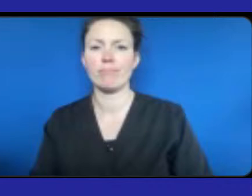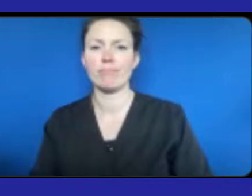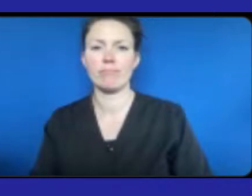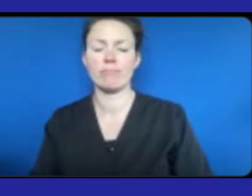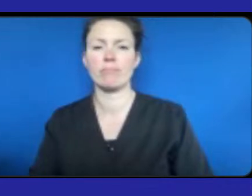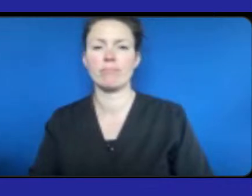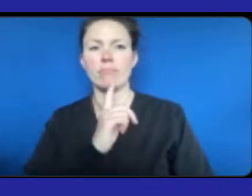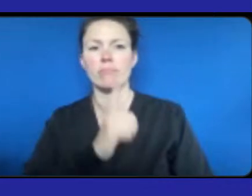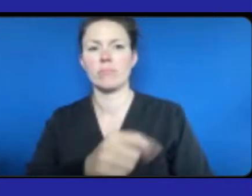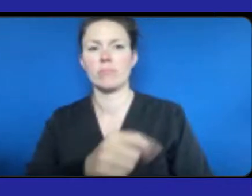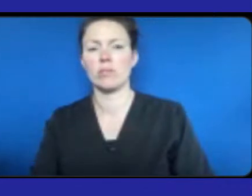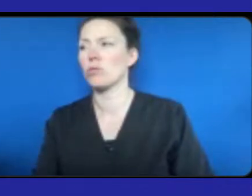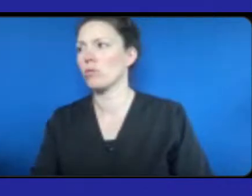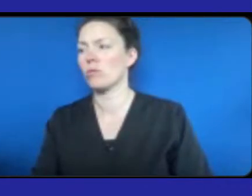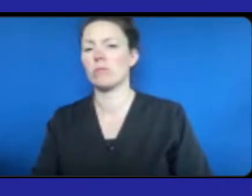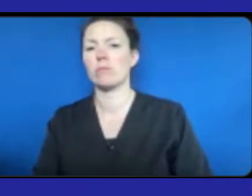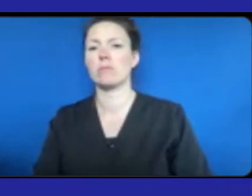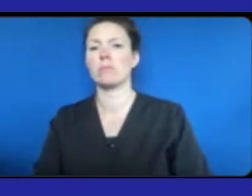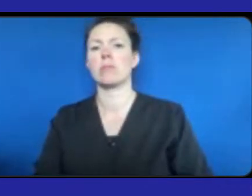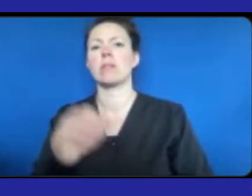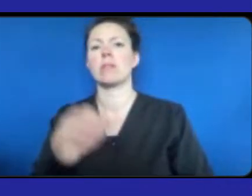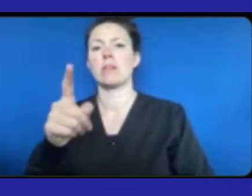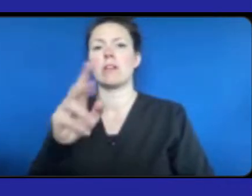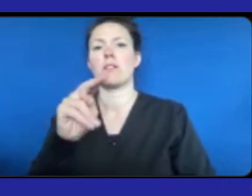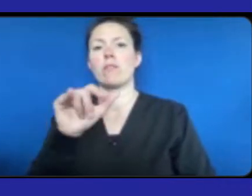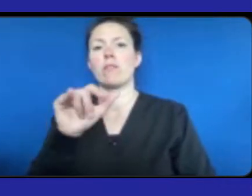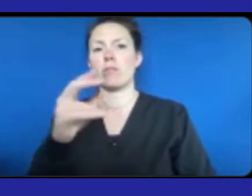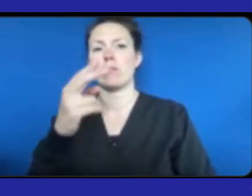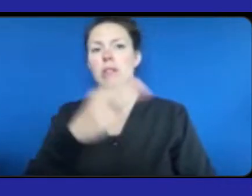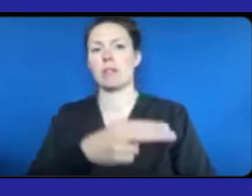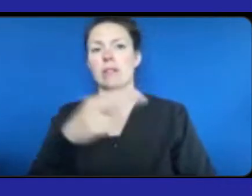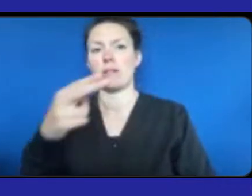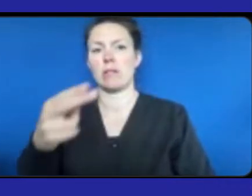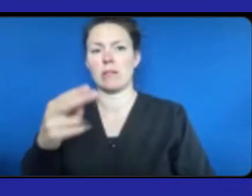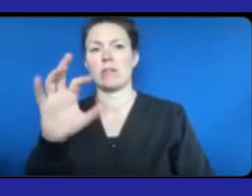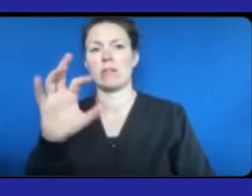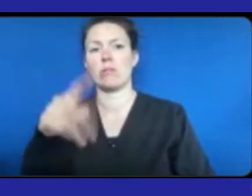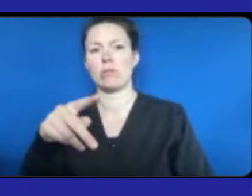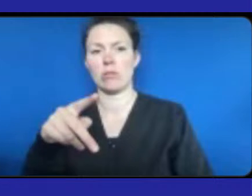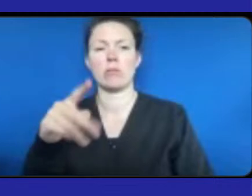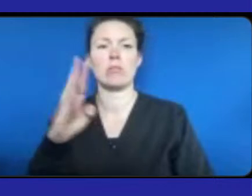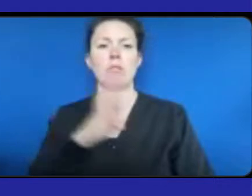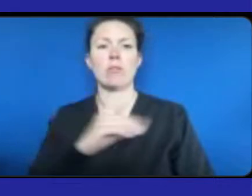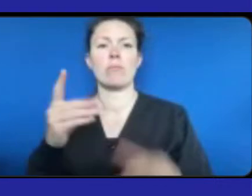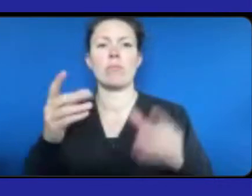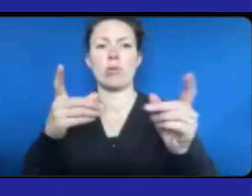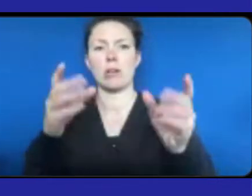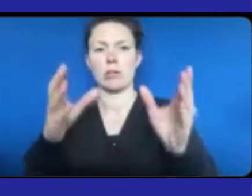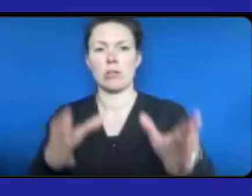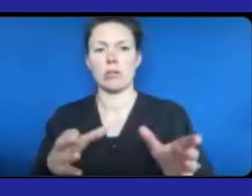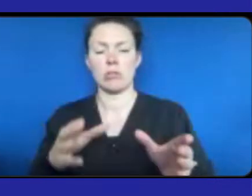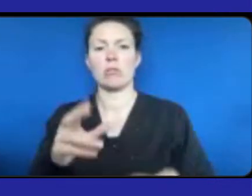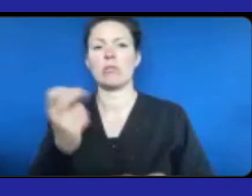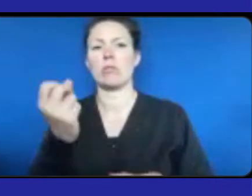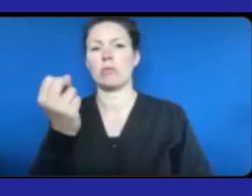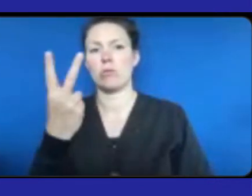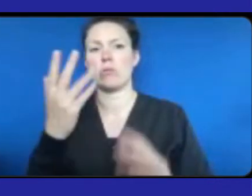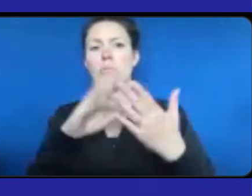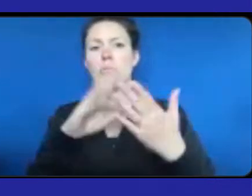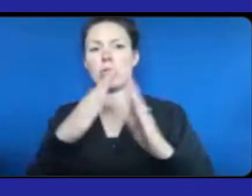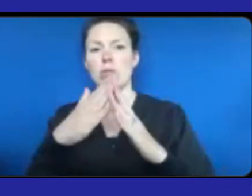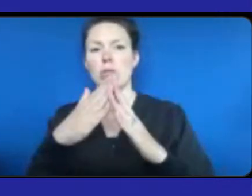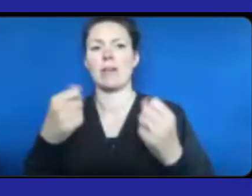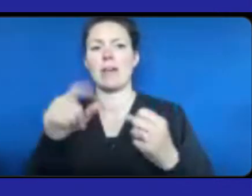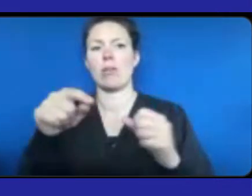Sure. Adopting in the name of New York City Health and Hospitals Corporation Board of Directors, the 12 community health needs